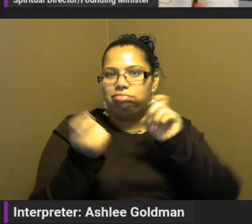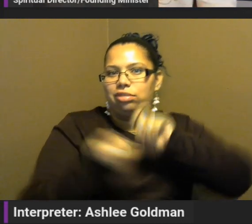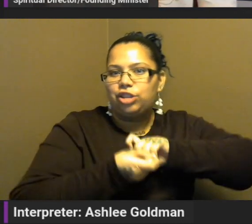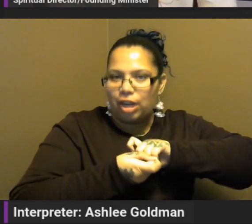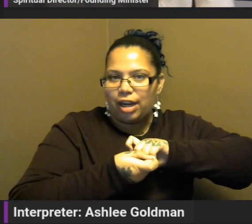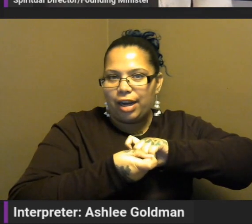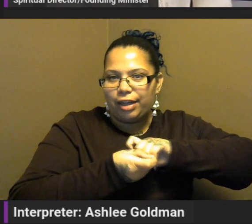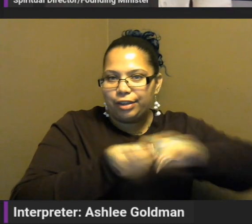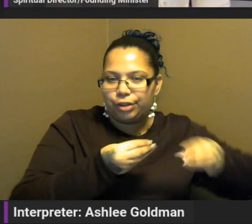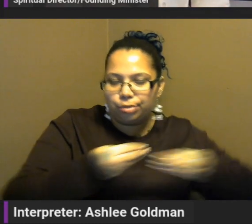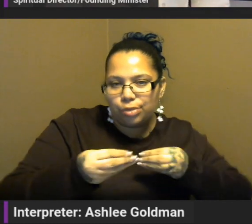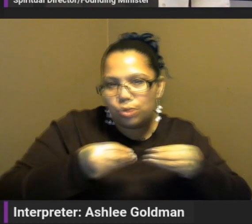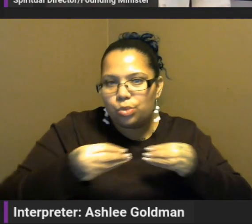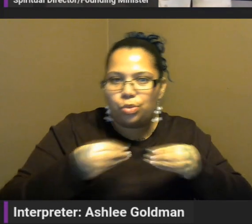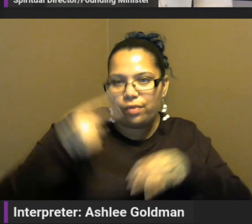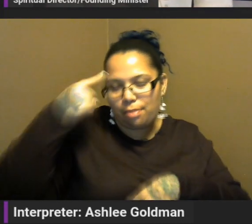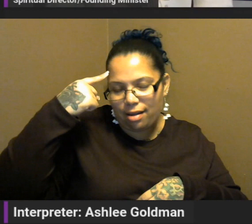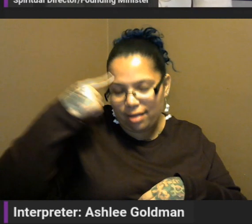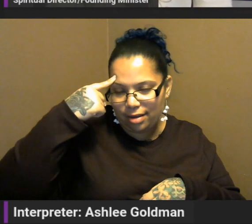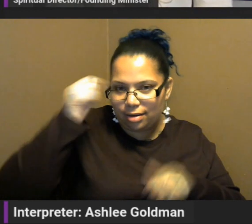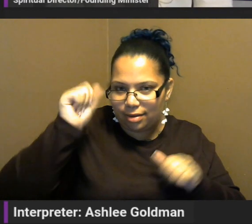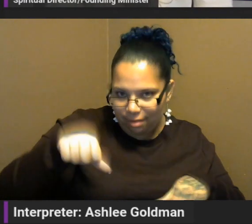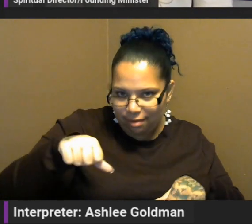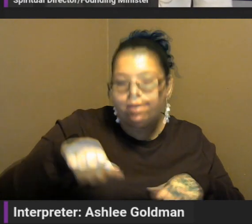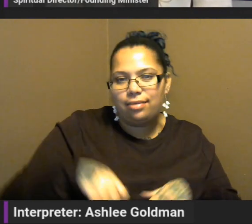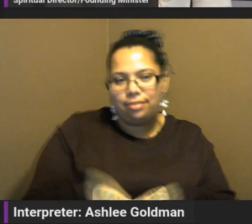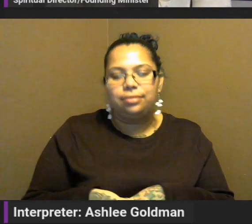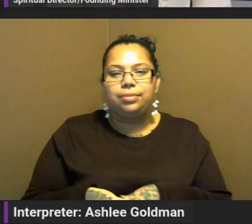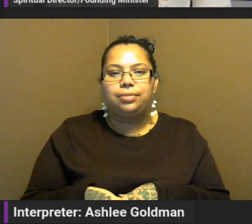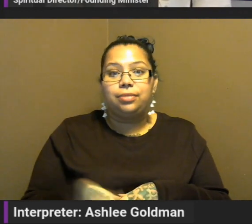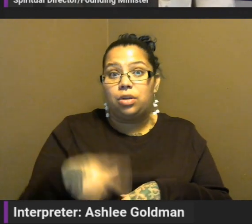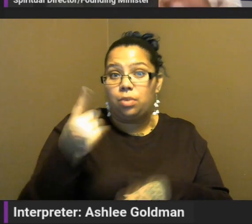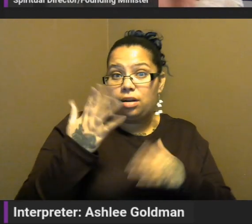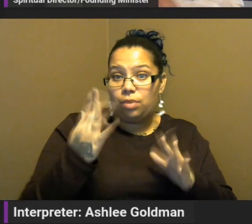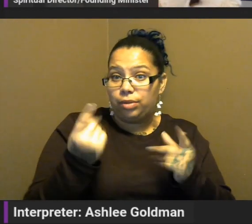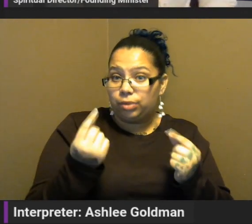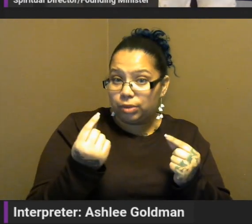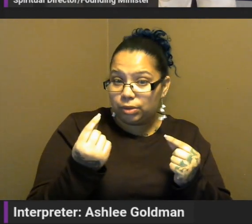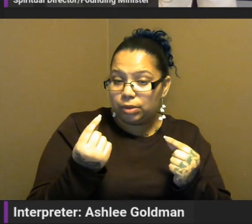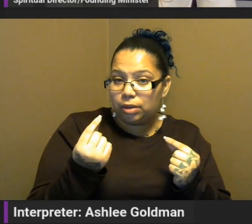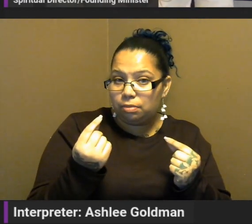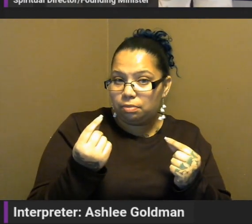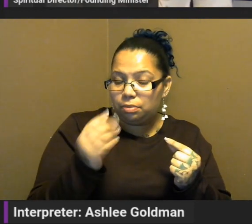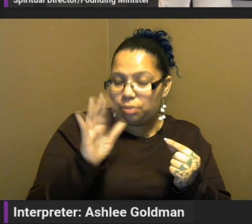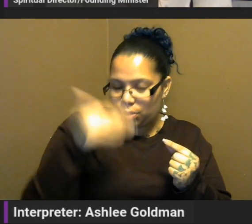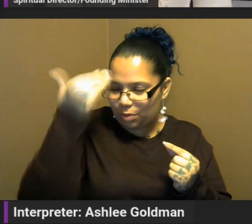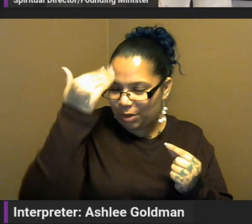can reprogram our minds. And one of the ways we reprogram our minds, you'll find out